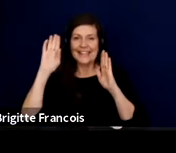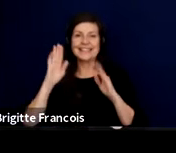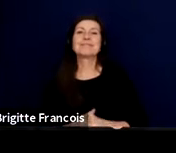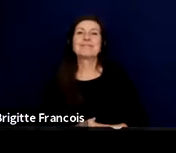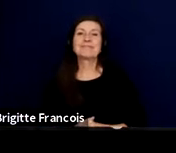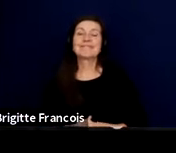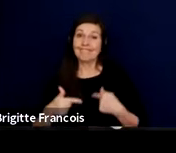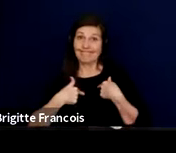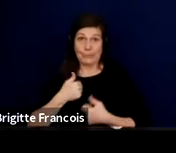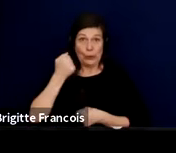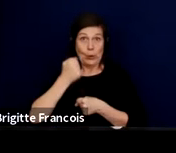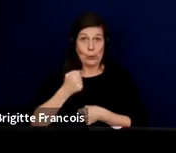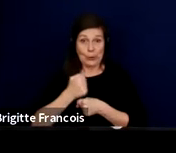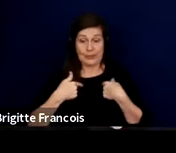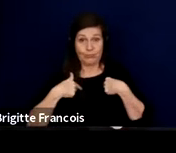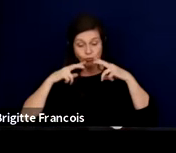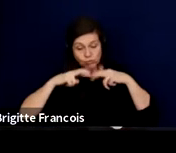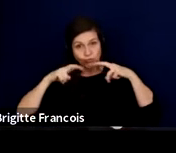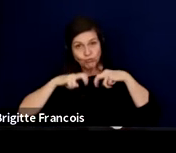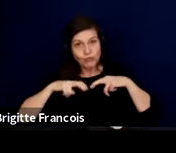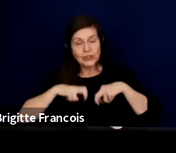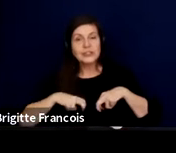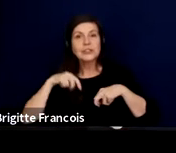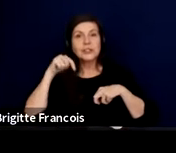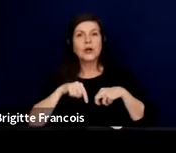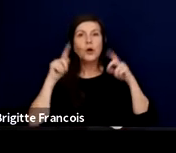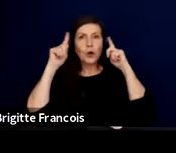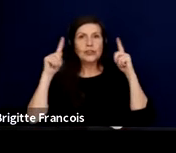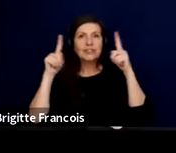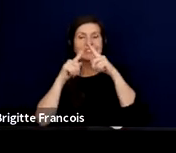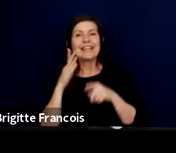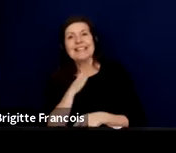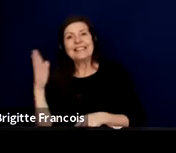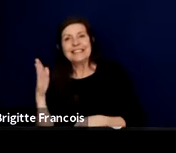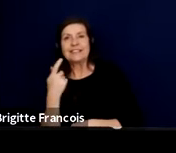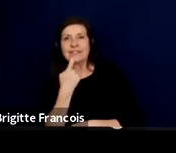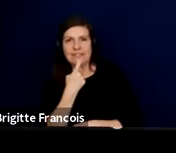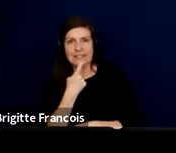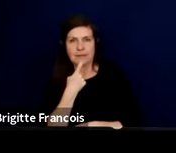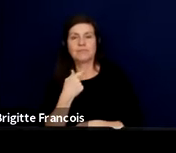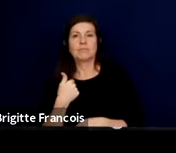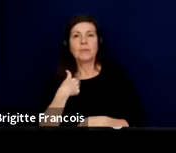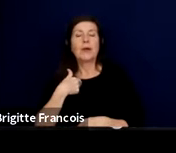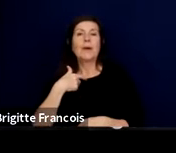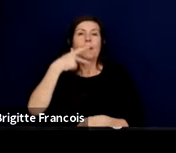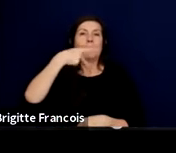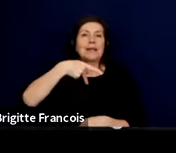I'm working as a researcher here in University of Eastern Finland, and I'm doing my PhD